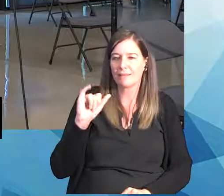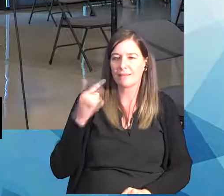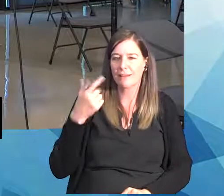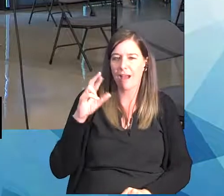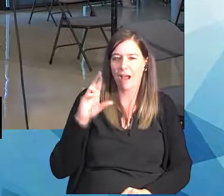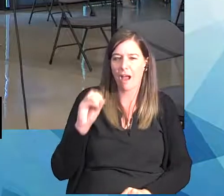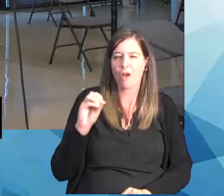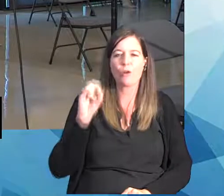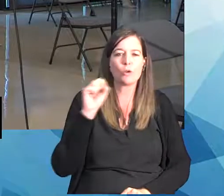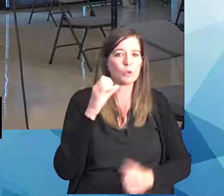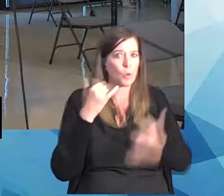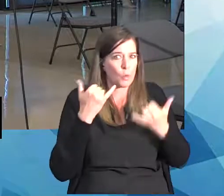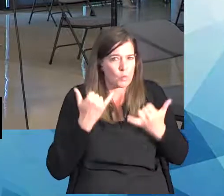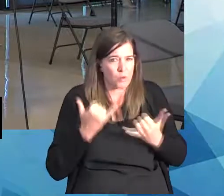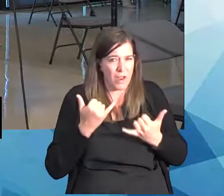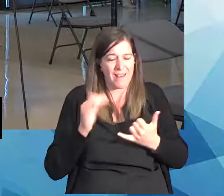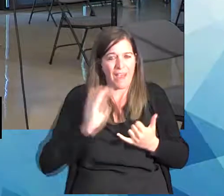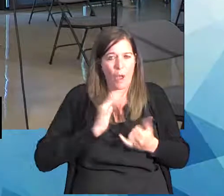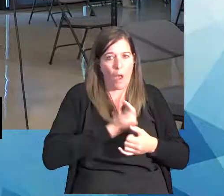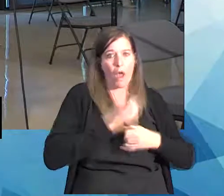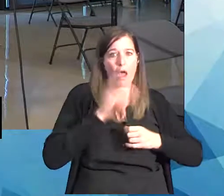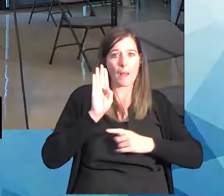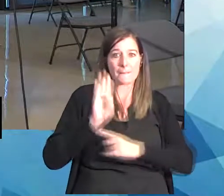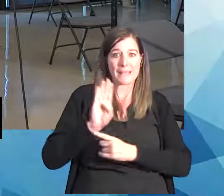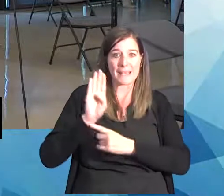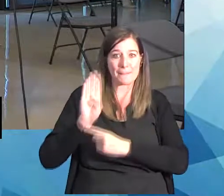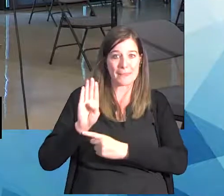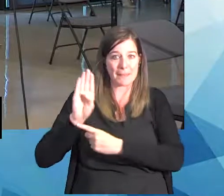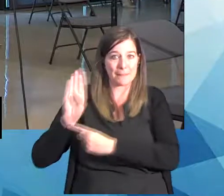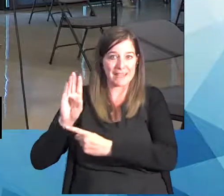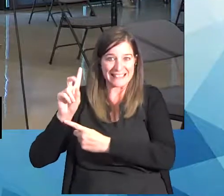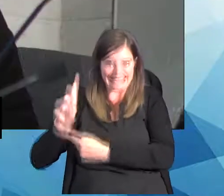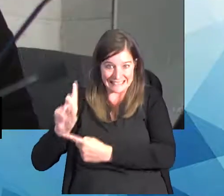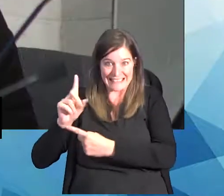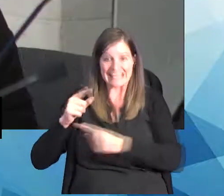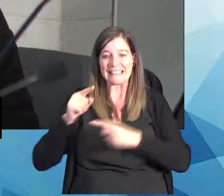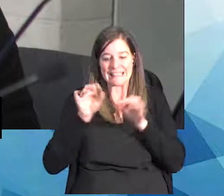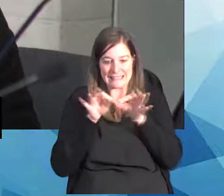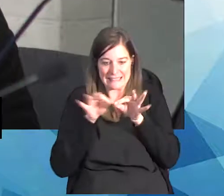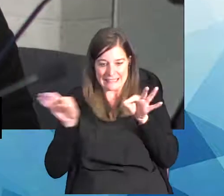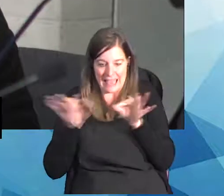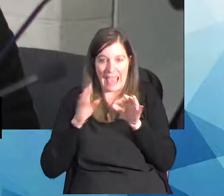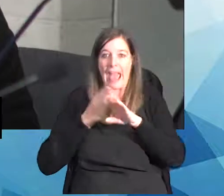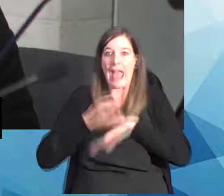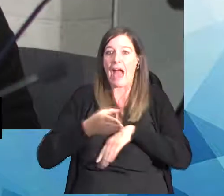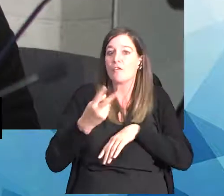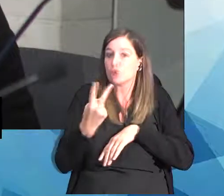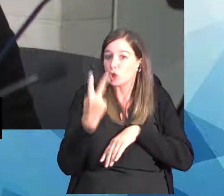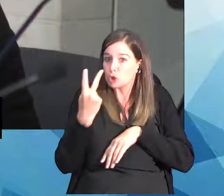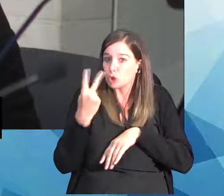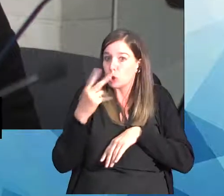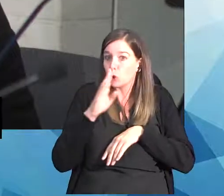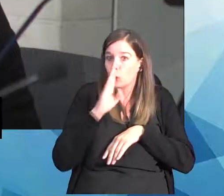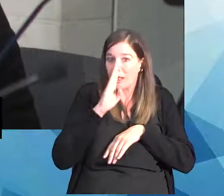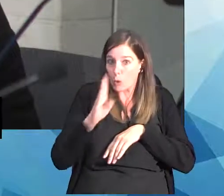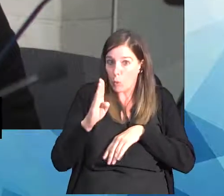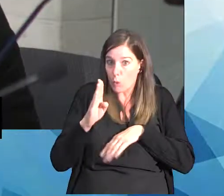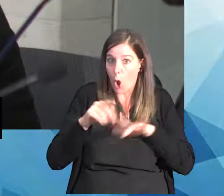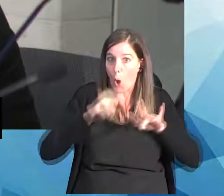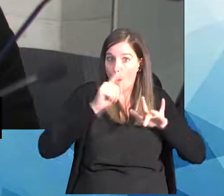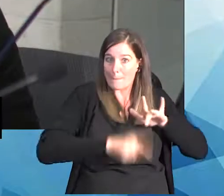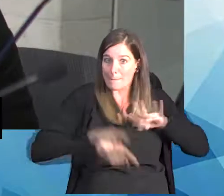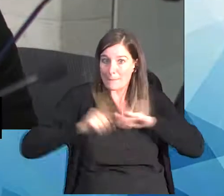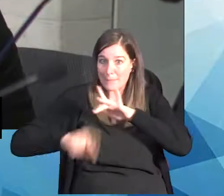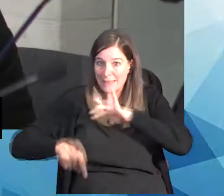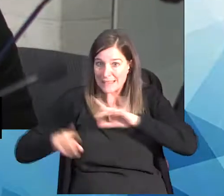BBBD says that after 2 consecutive missed meetings, the board president is going to send a letter